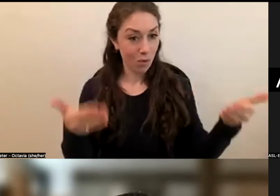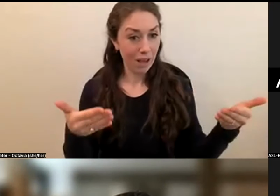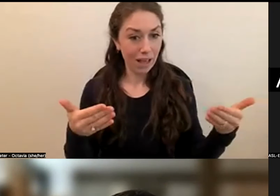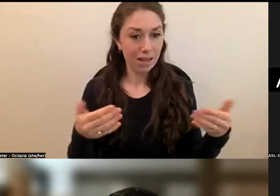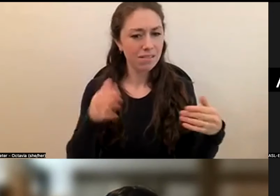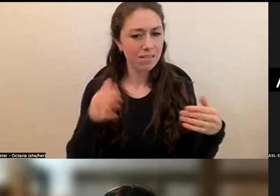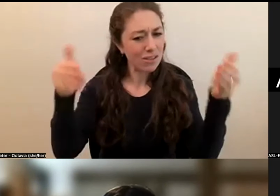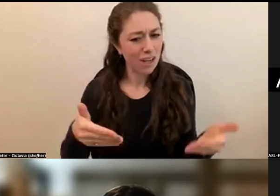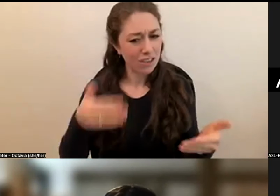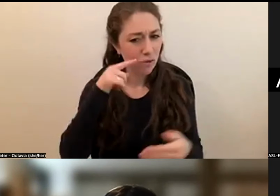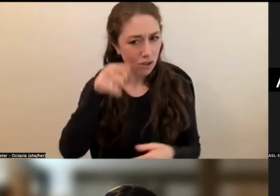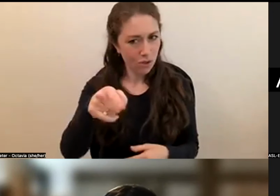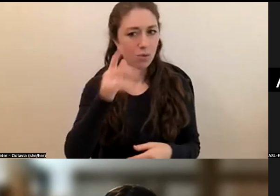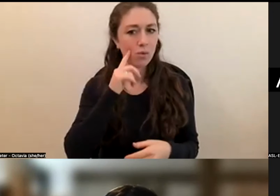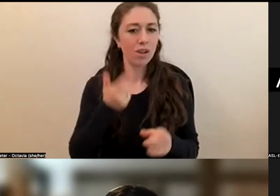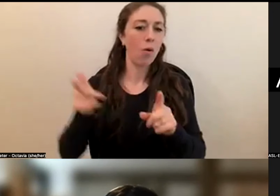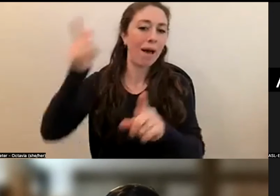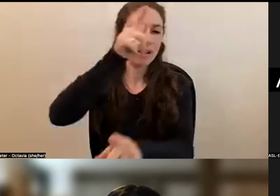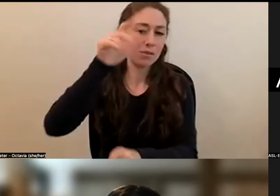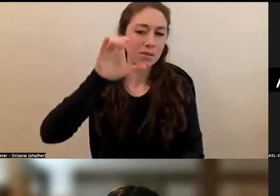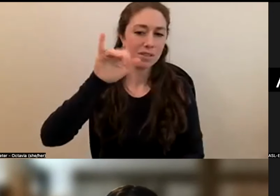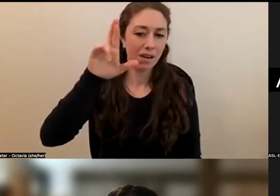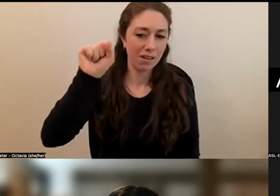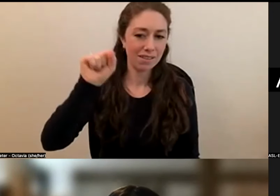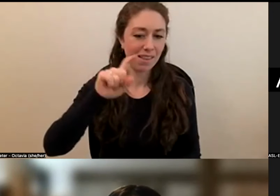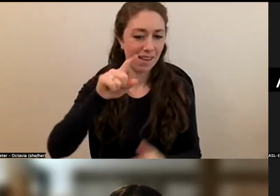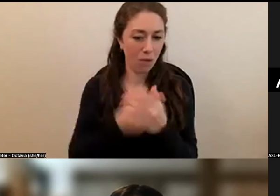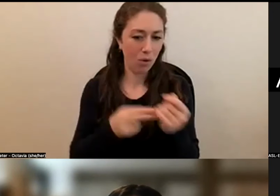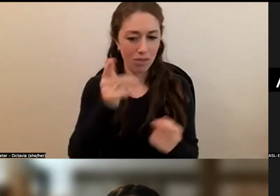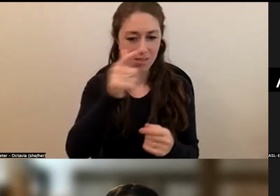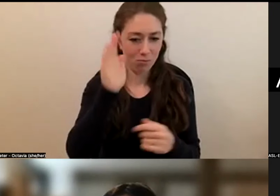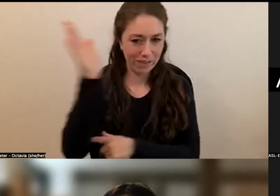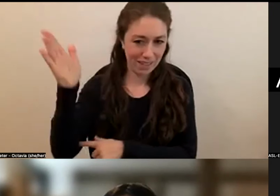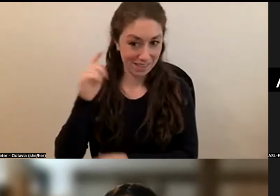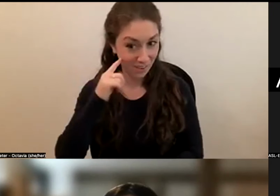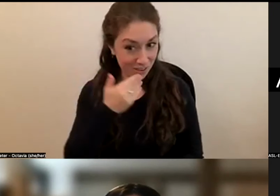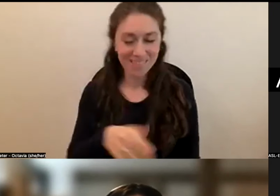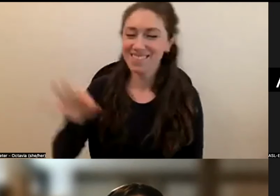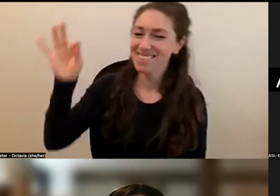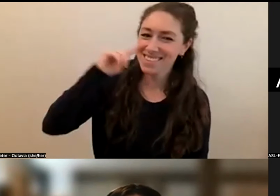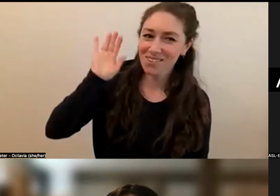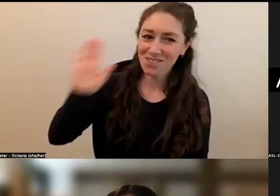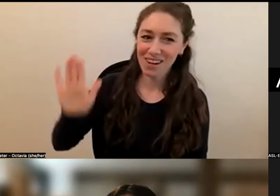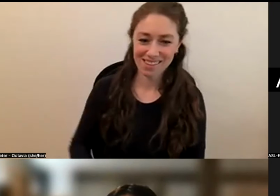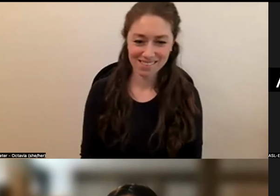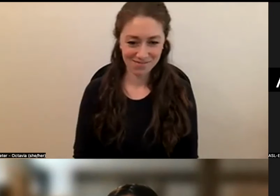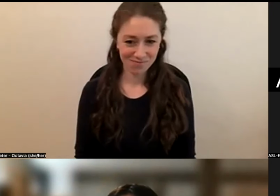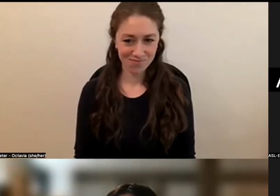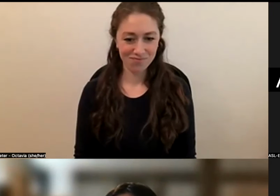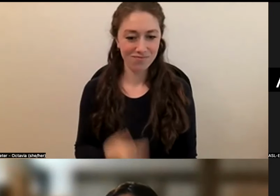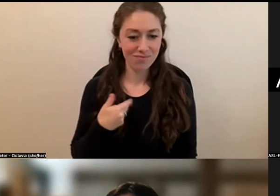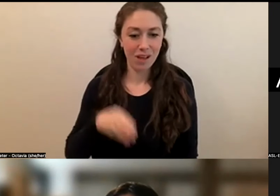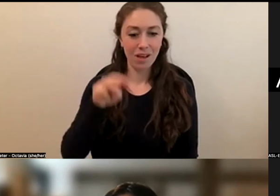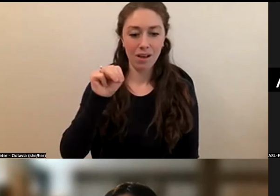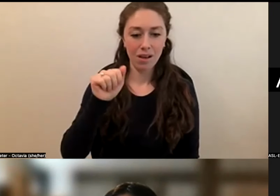an introduction for you? We'll circle back to Cyrus and you can both do your presentation. Sound good? Sounds great. Yes. Okay. So my name is